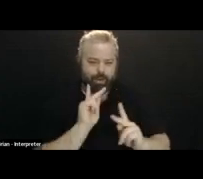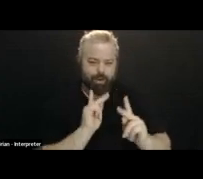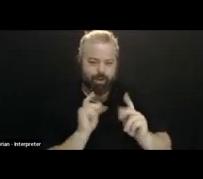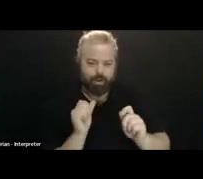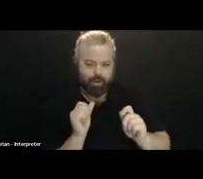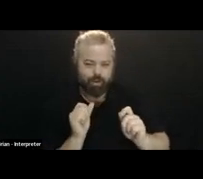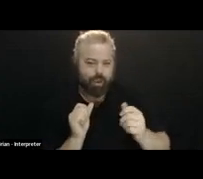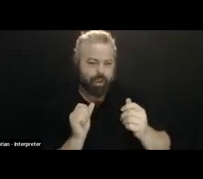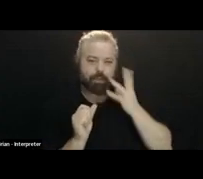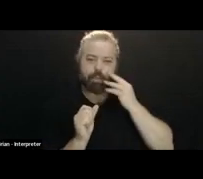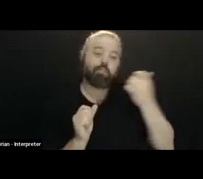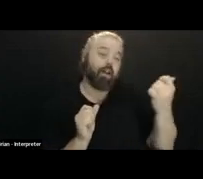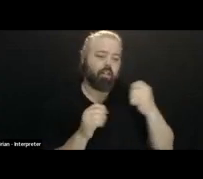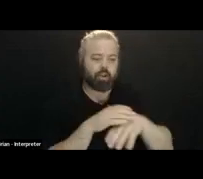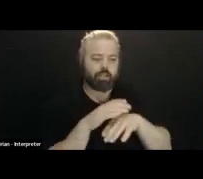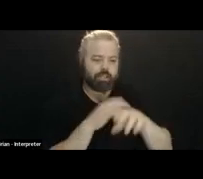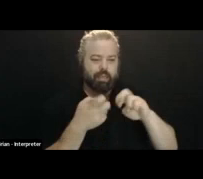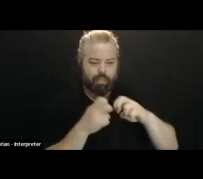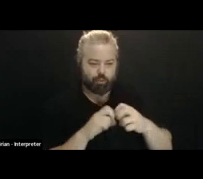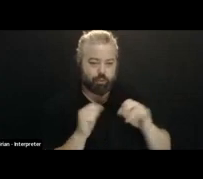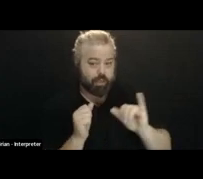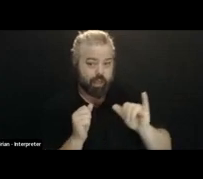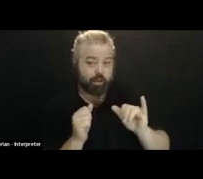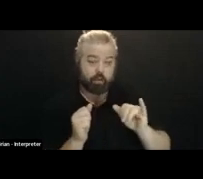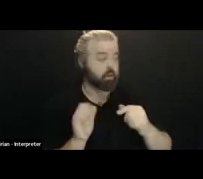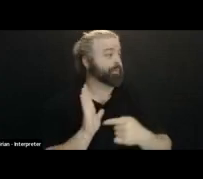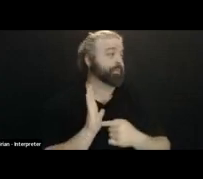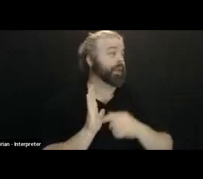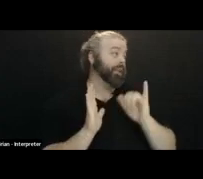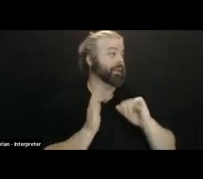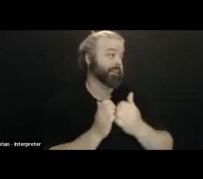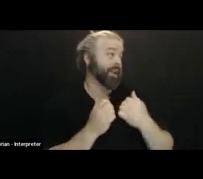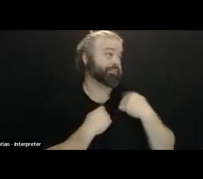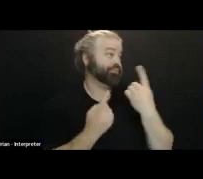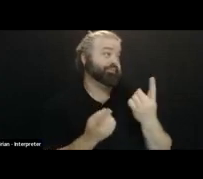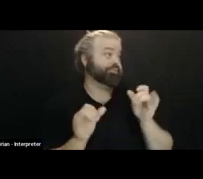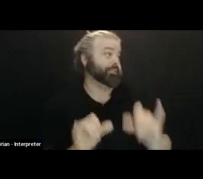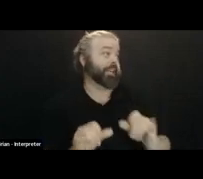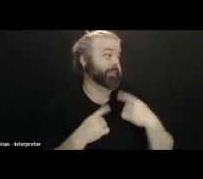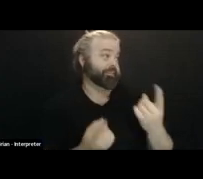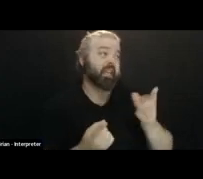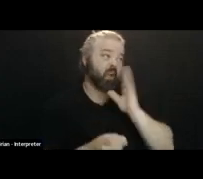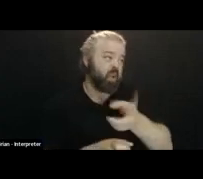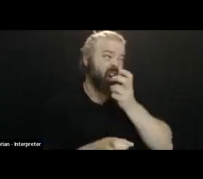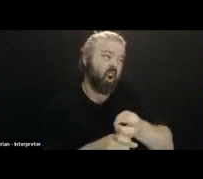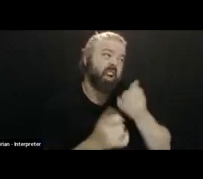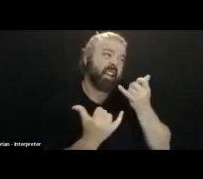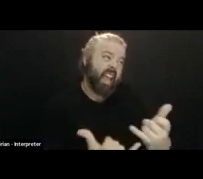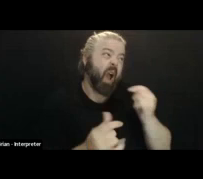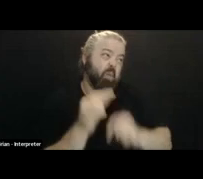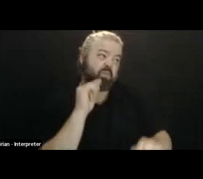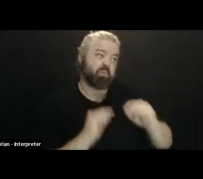accessibility issues. Like, this is the way we've always done it. It'd be awfully hard to go back and change it.